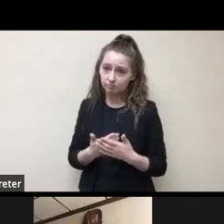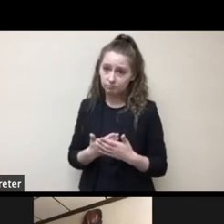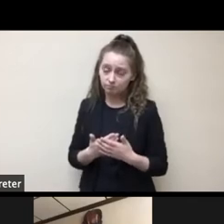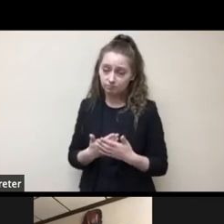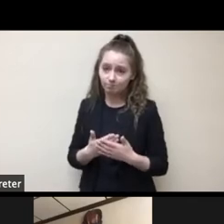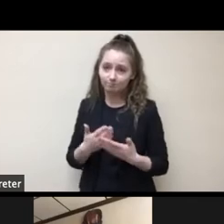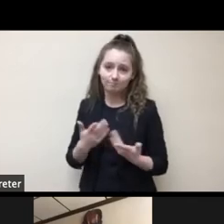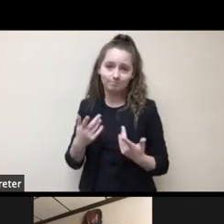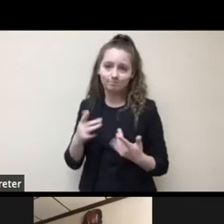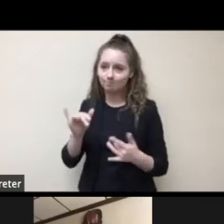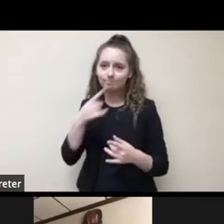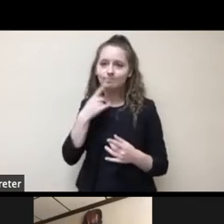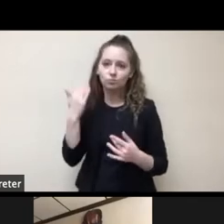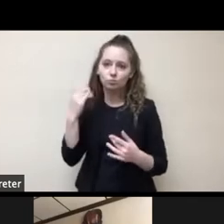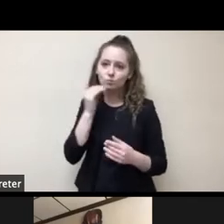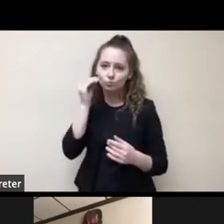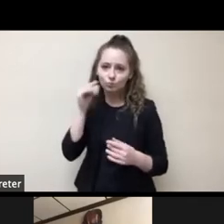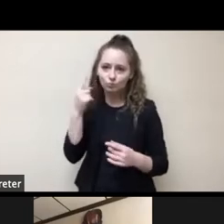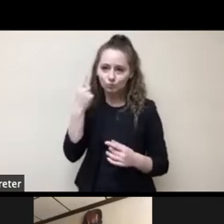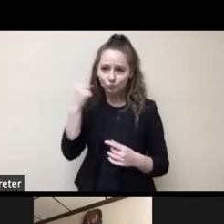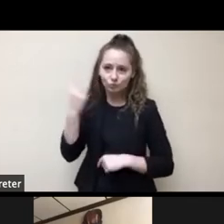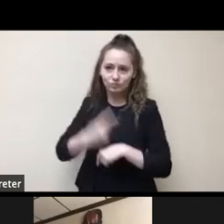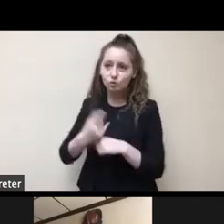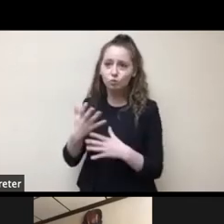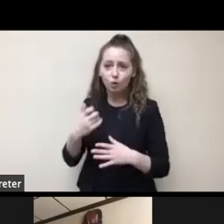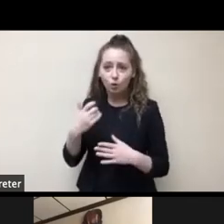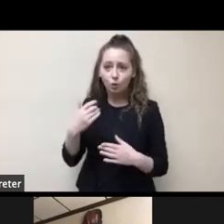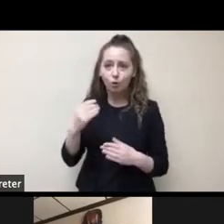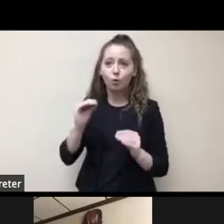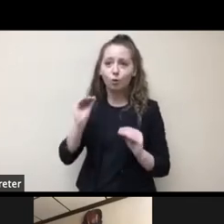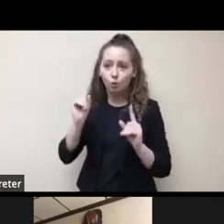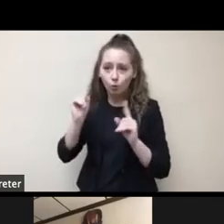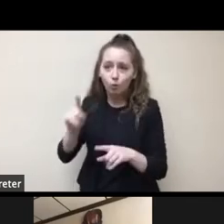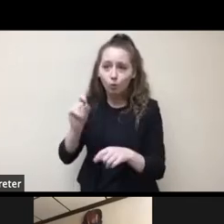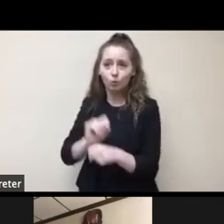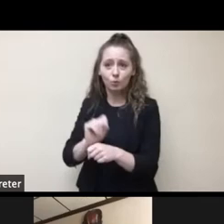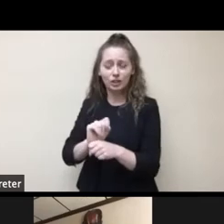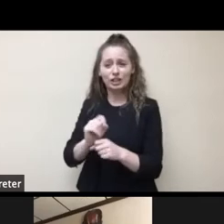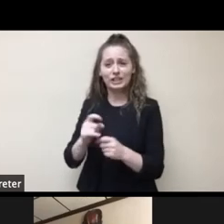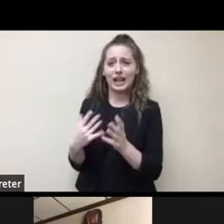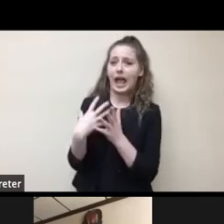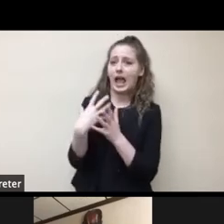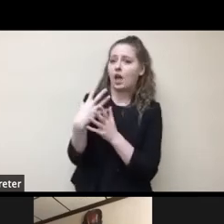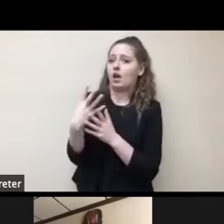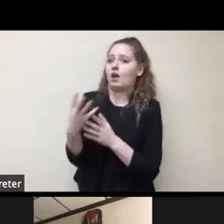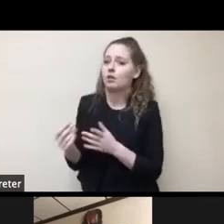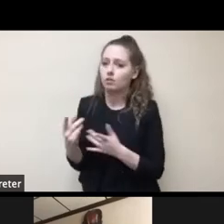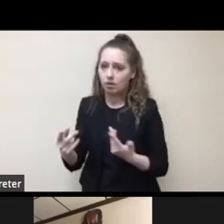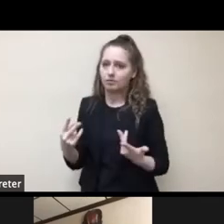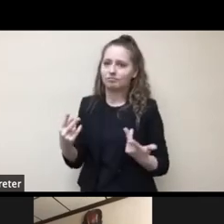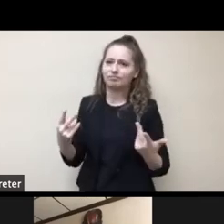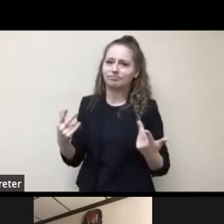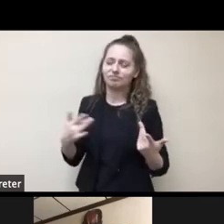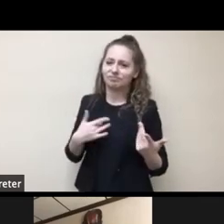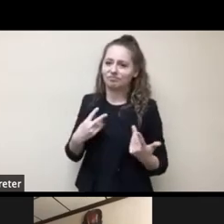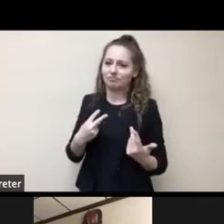like you just wanna go to work just to get out of that mode of that rut, if you will, that sometimes we're all